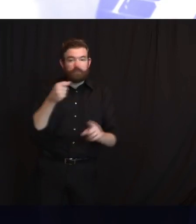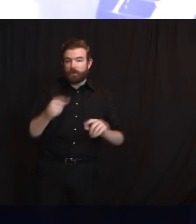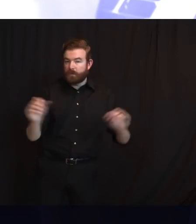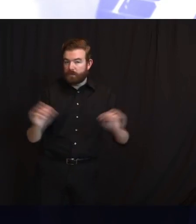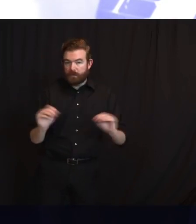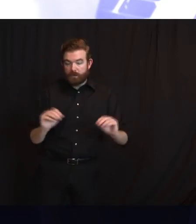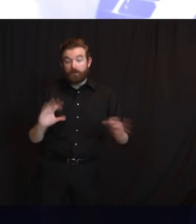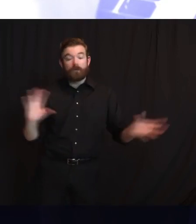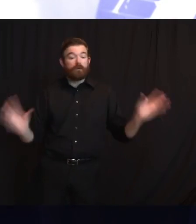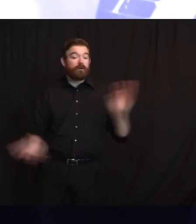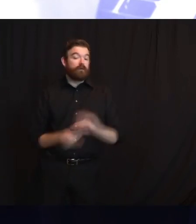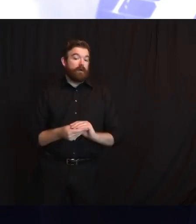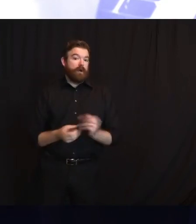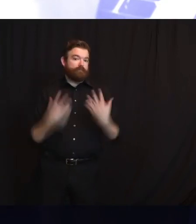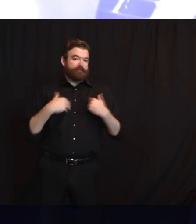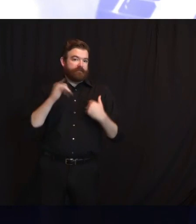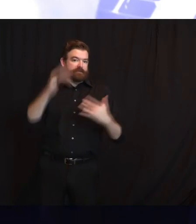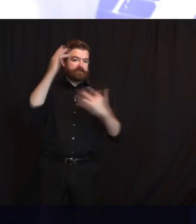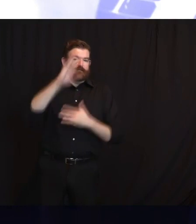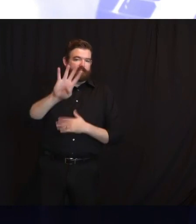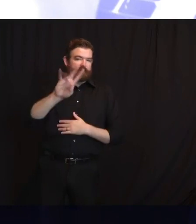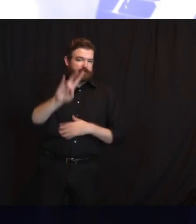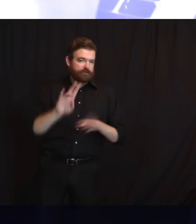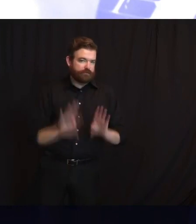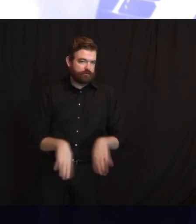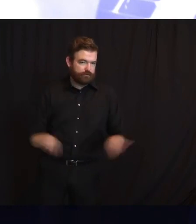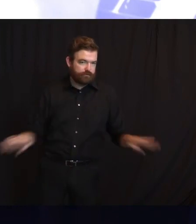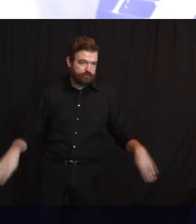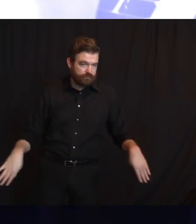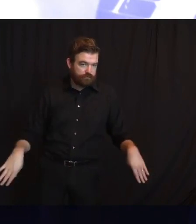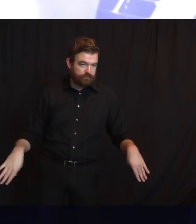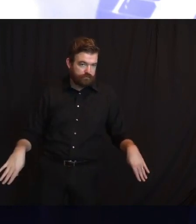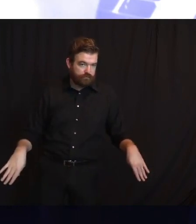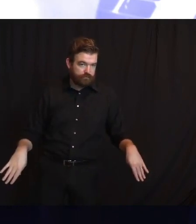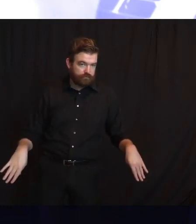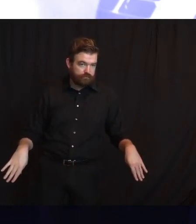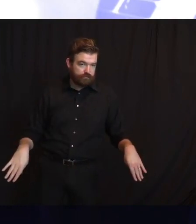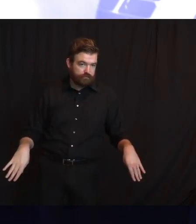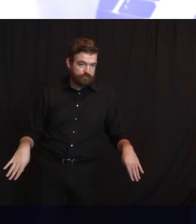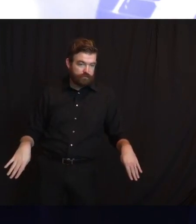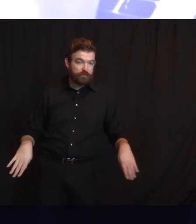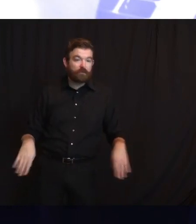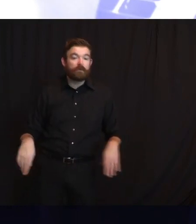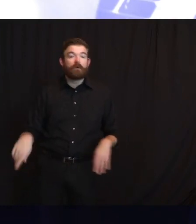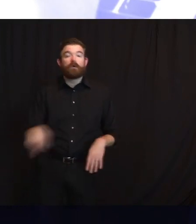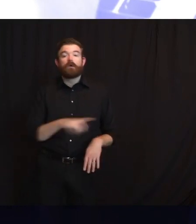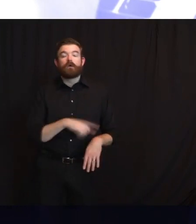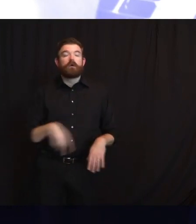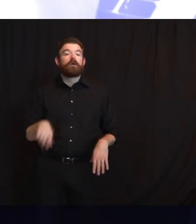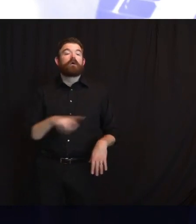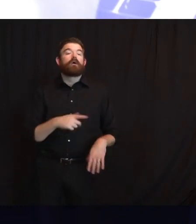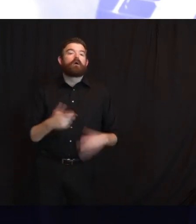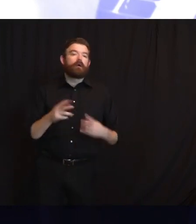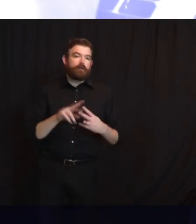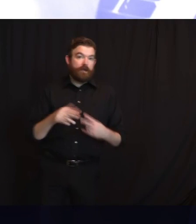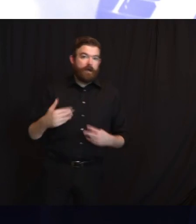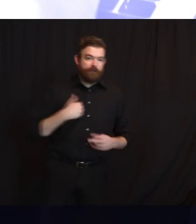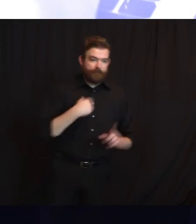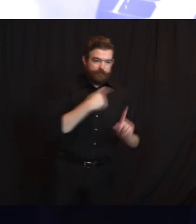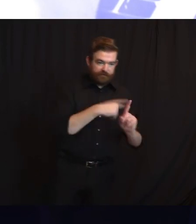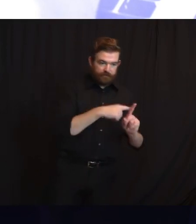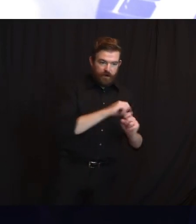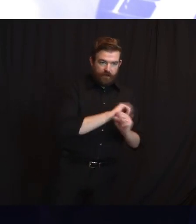state. The children affected have either tested positive for active COVID-19 or had antibody tests